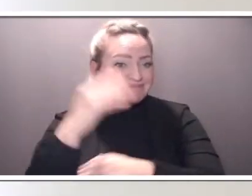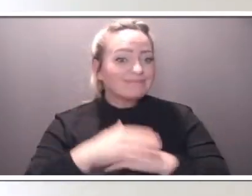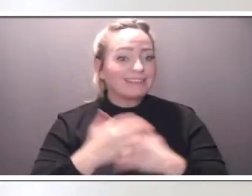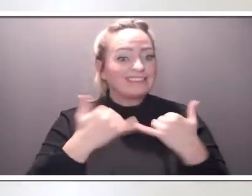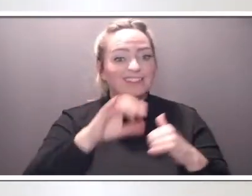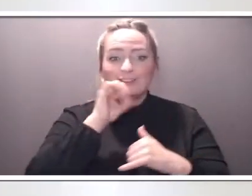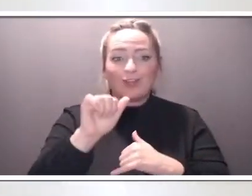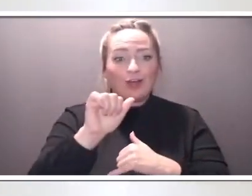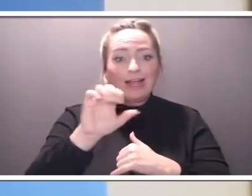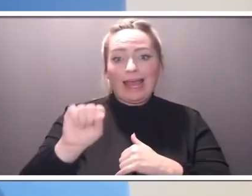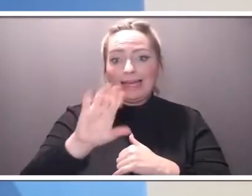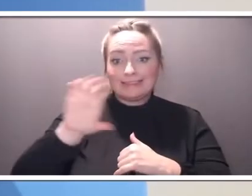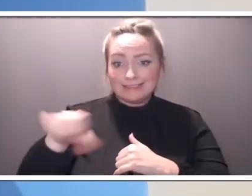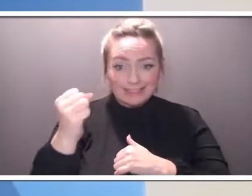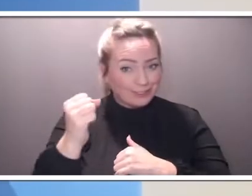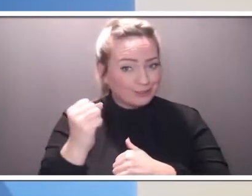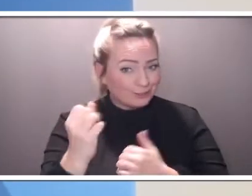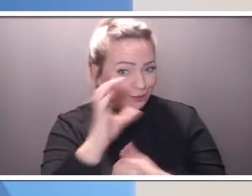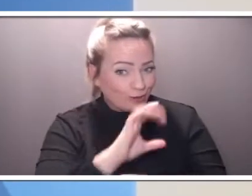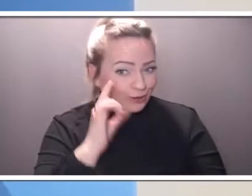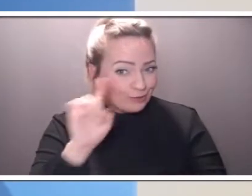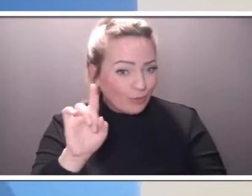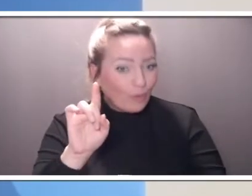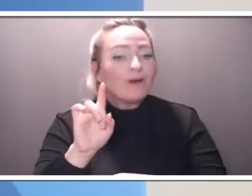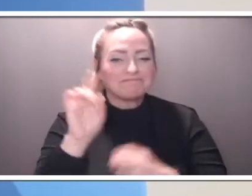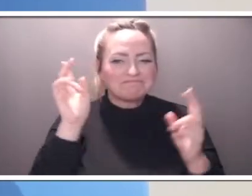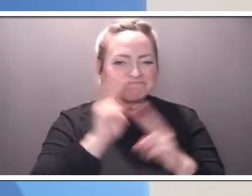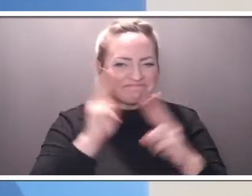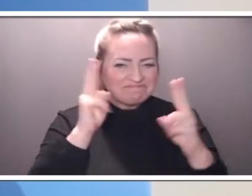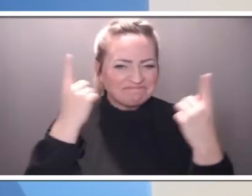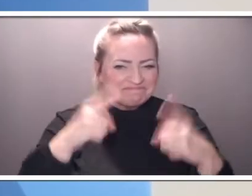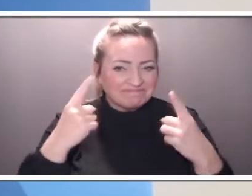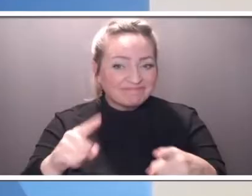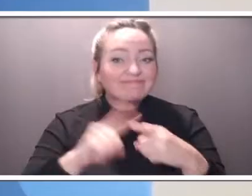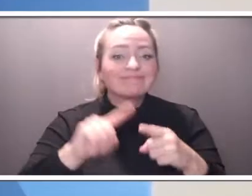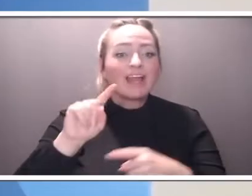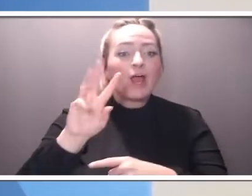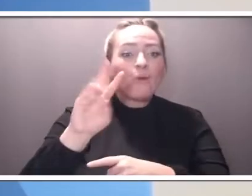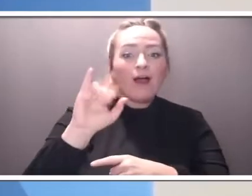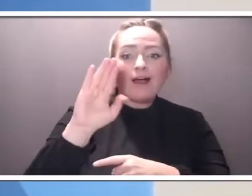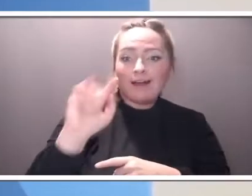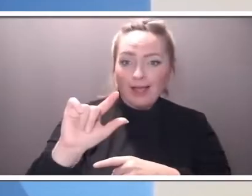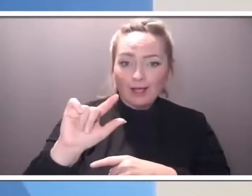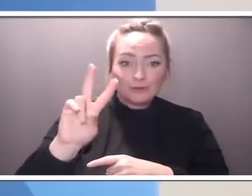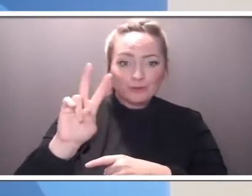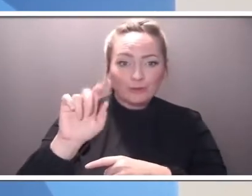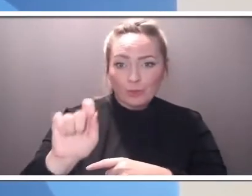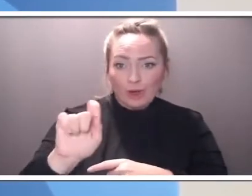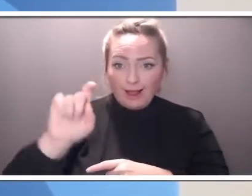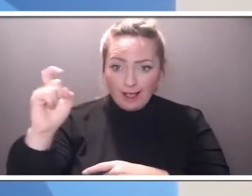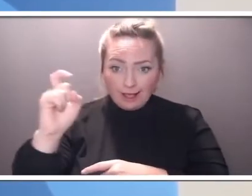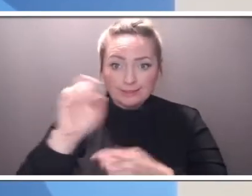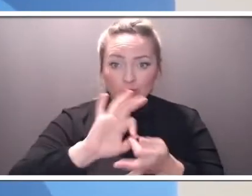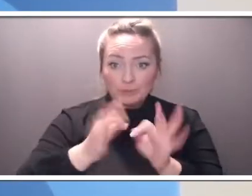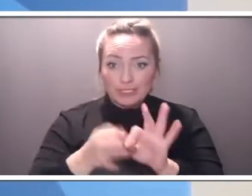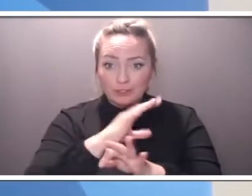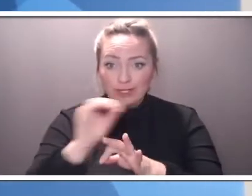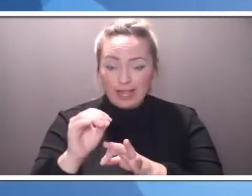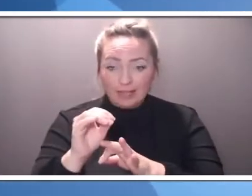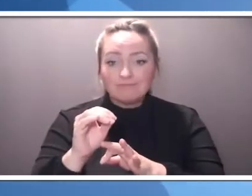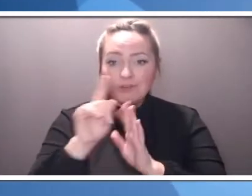So yeah, this is my talk. These still aren't the SCs you're looking for. Misadventures in WCAG